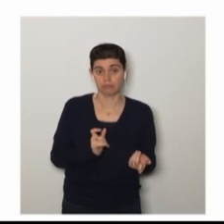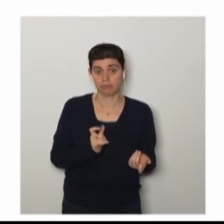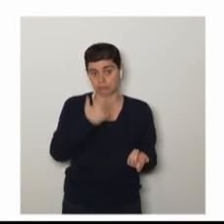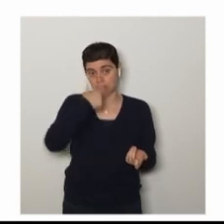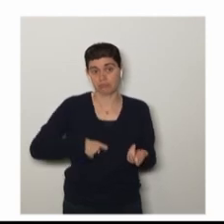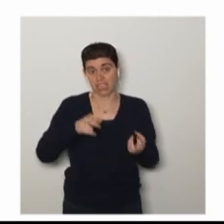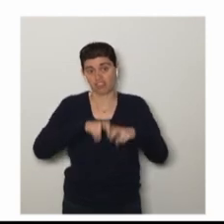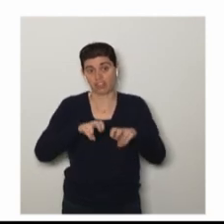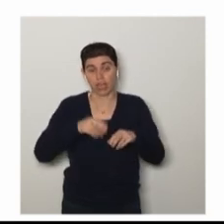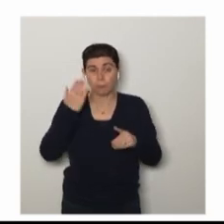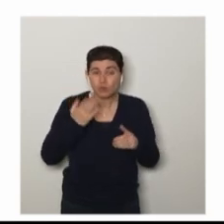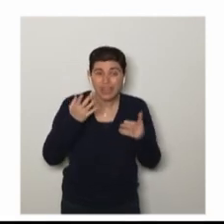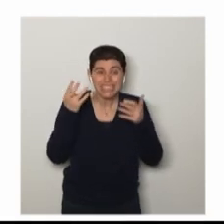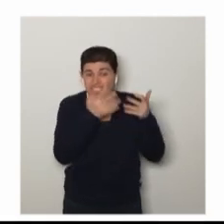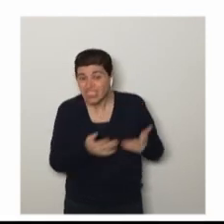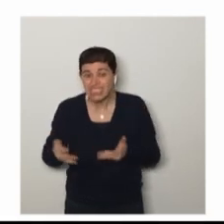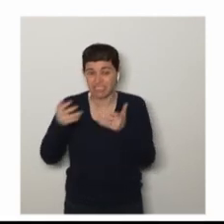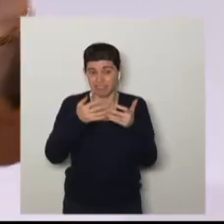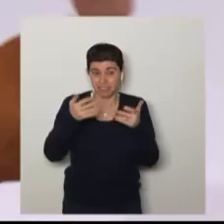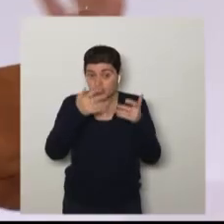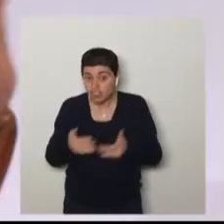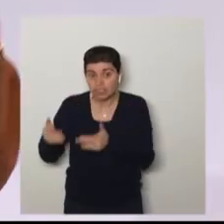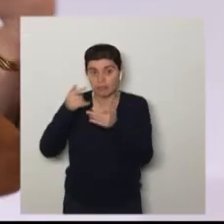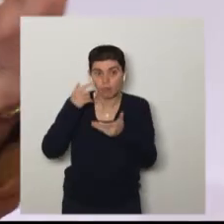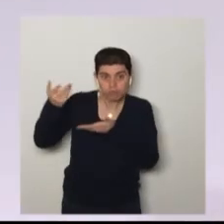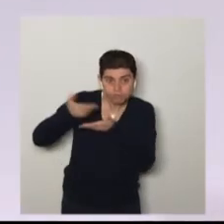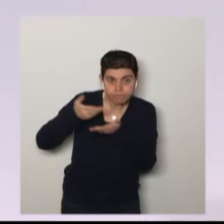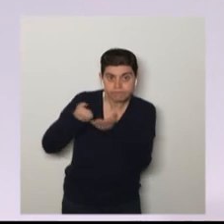to share the data and to collect